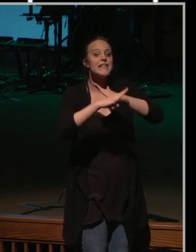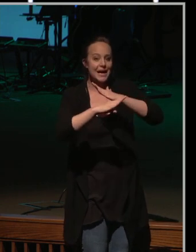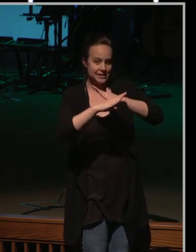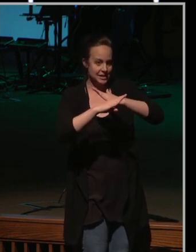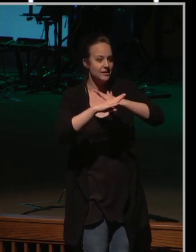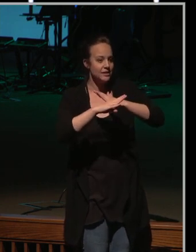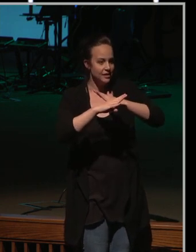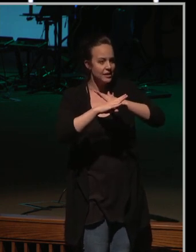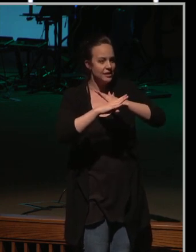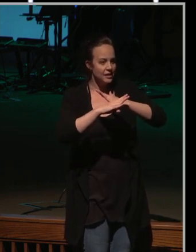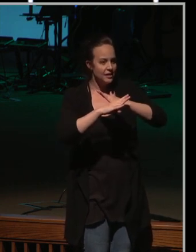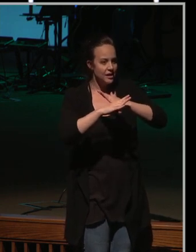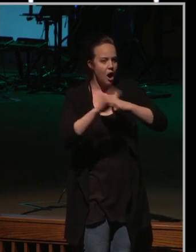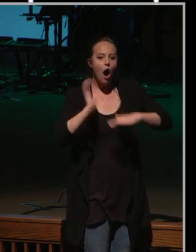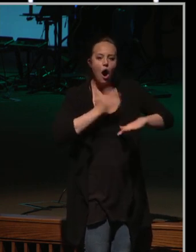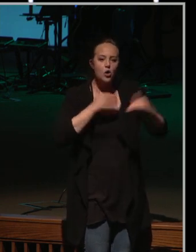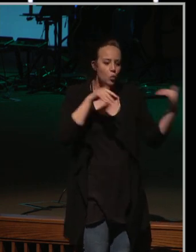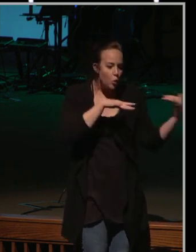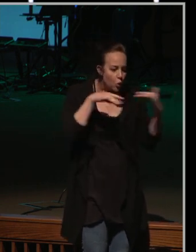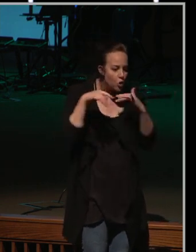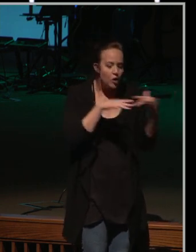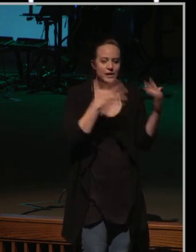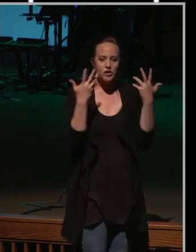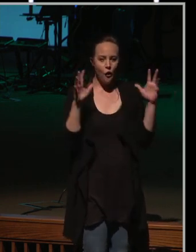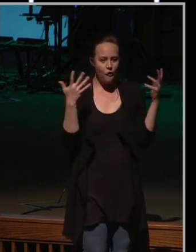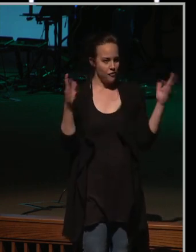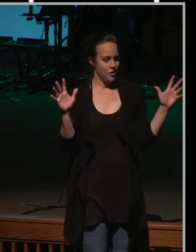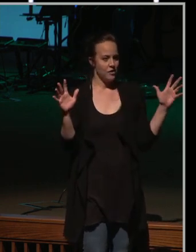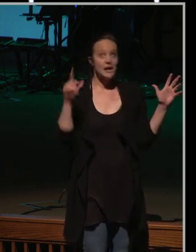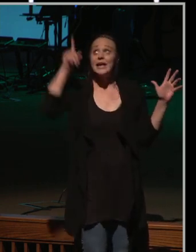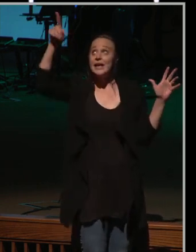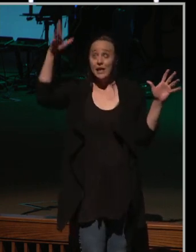his presence. The war is over. Victory is won.